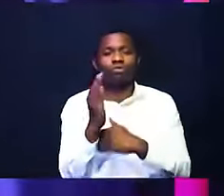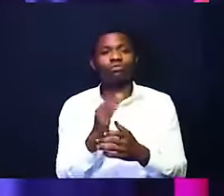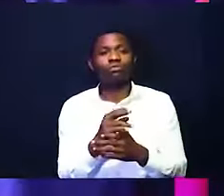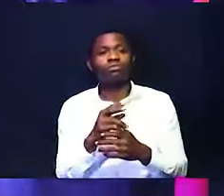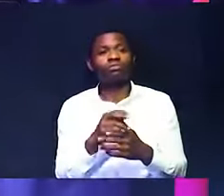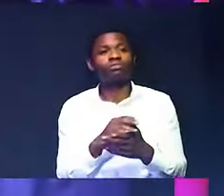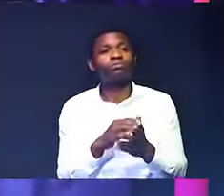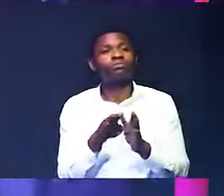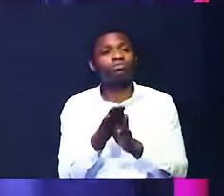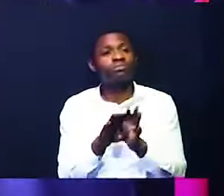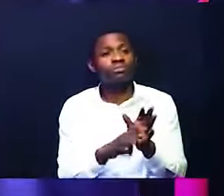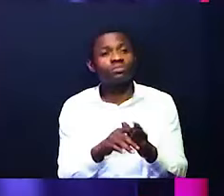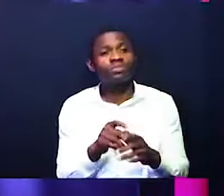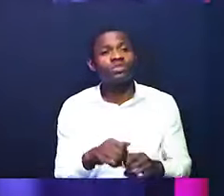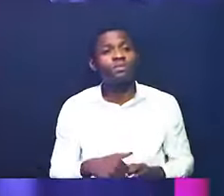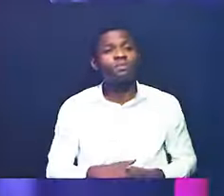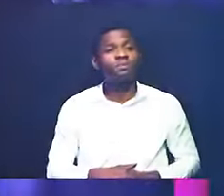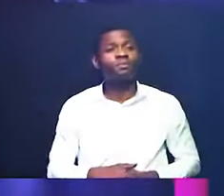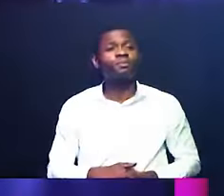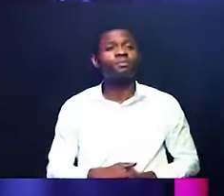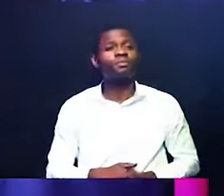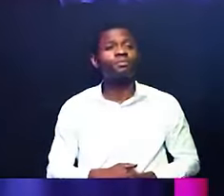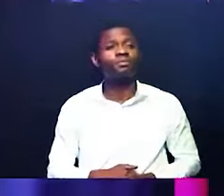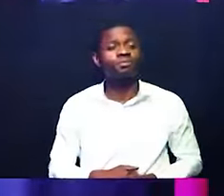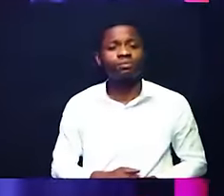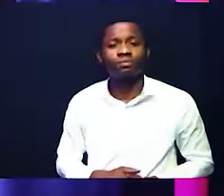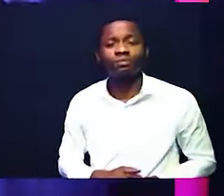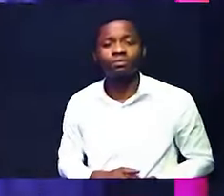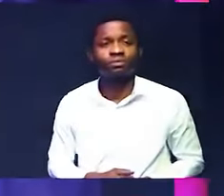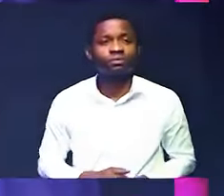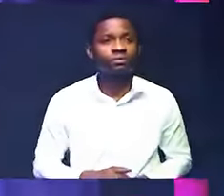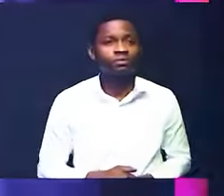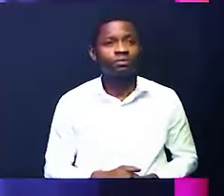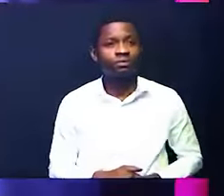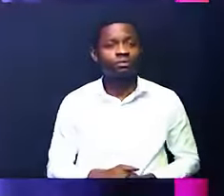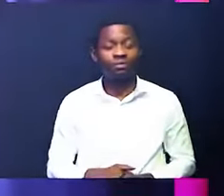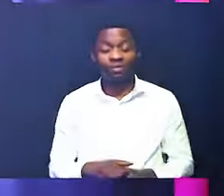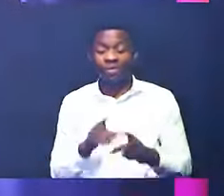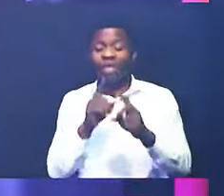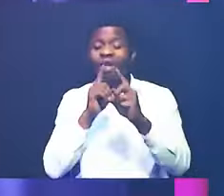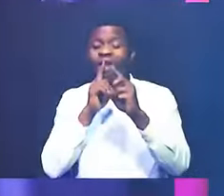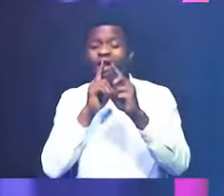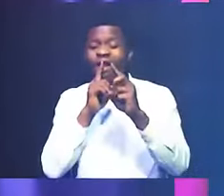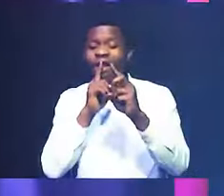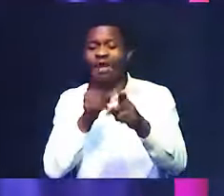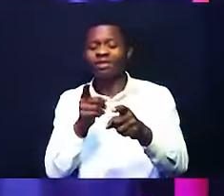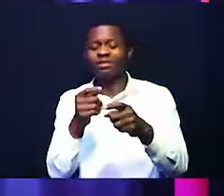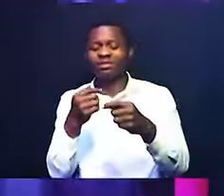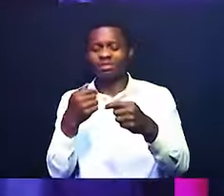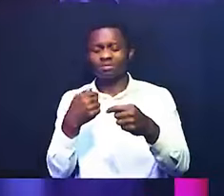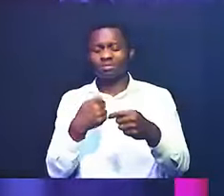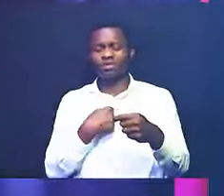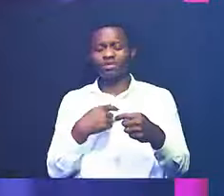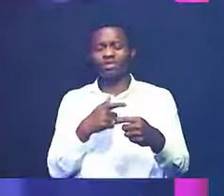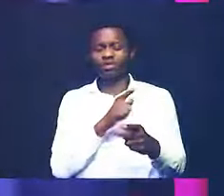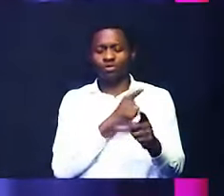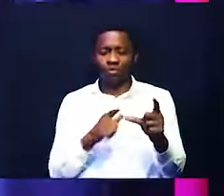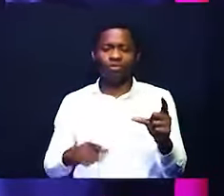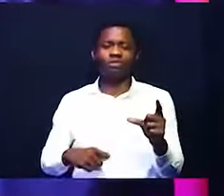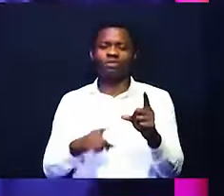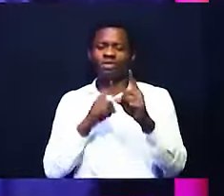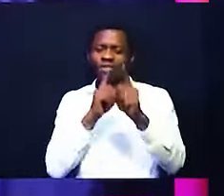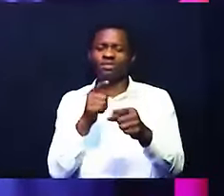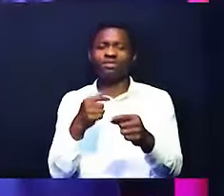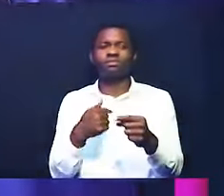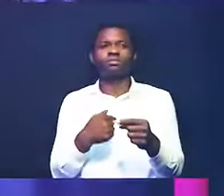1 Kings 18:37. A kind and you for whom I did kind of it didn't watch you move at your son and so. Answer me, Lord. Jemiso, answer me.